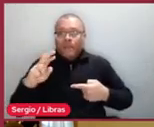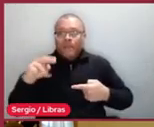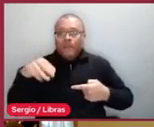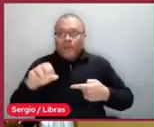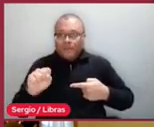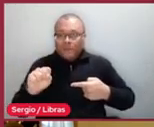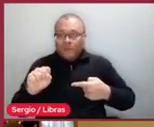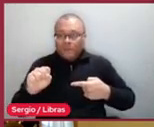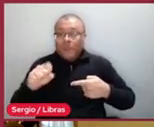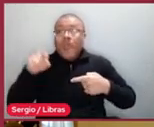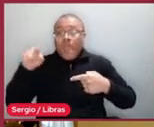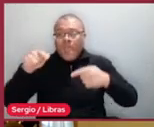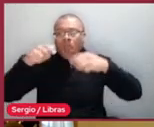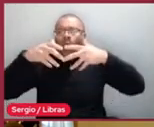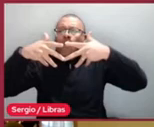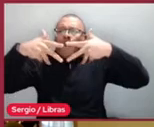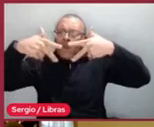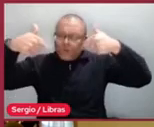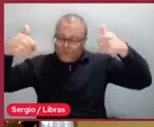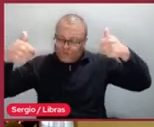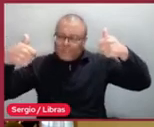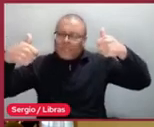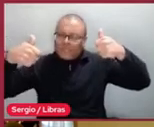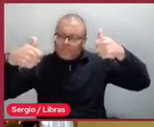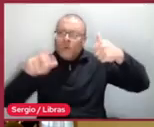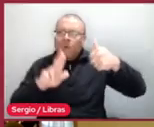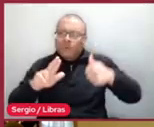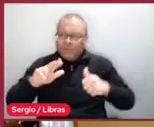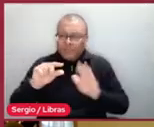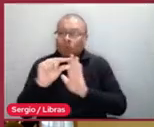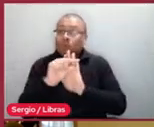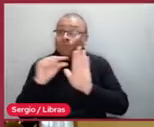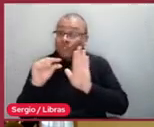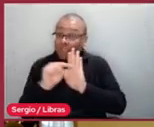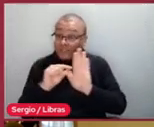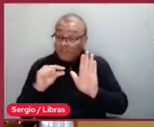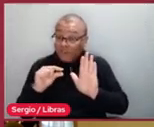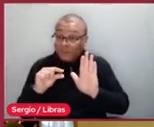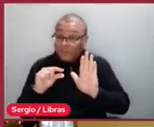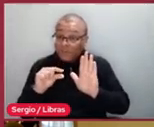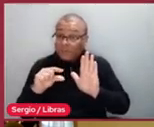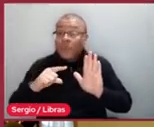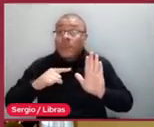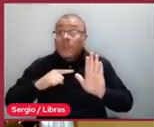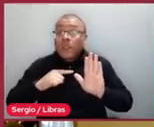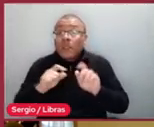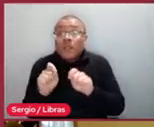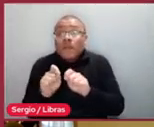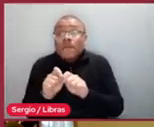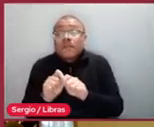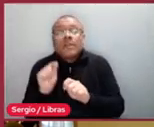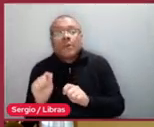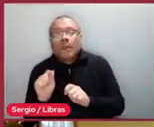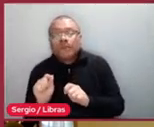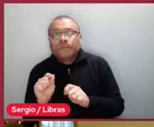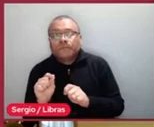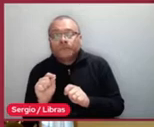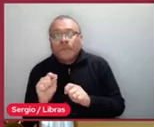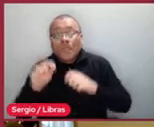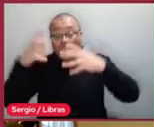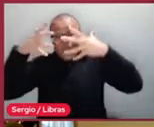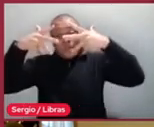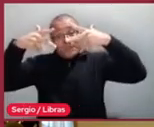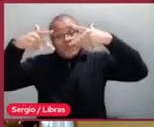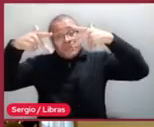it's like an abstraction over JSON. So when we get a JSON payload, what we are going to do is abstract